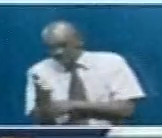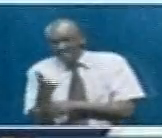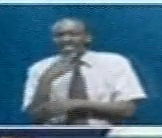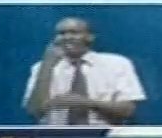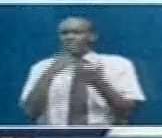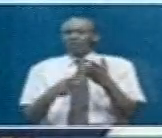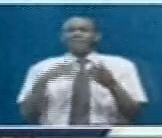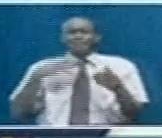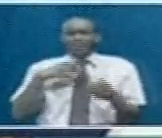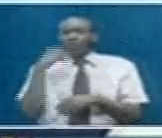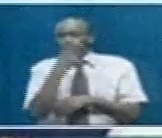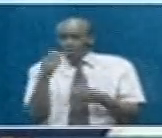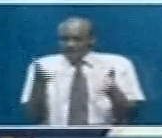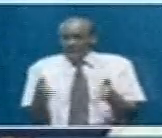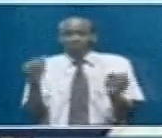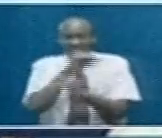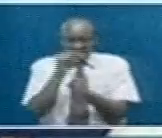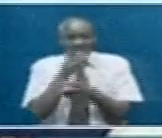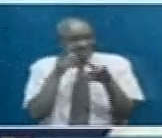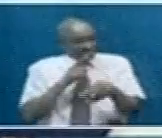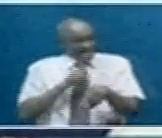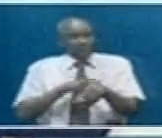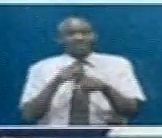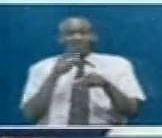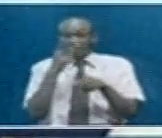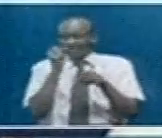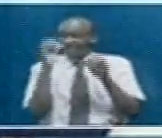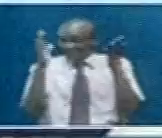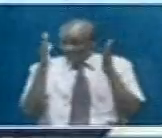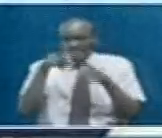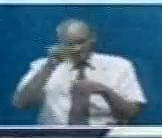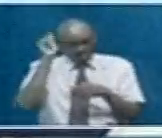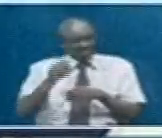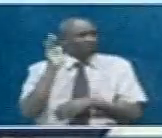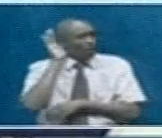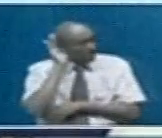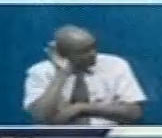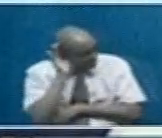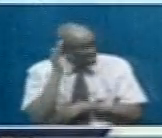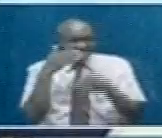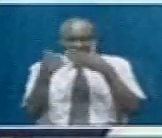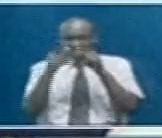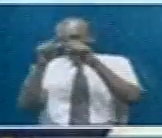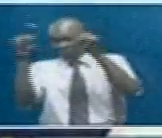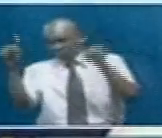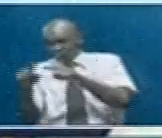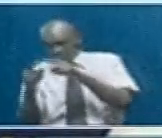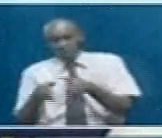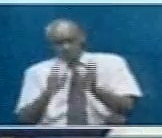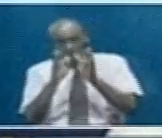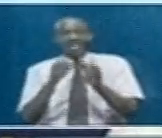motorists should be extra vigilant this festive season and make sure they obey road signs or they will face heavy fines.